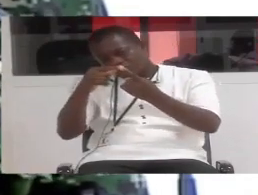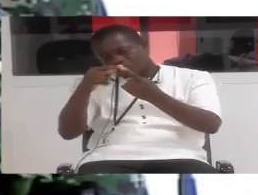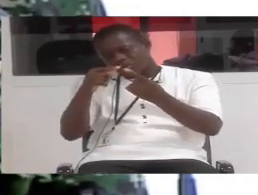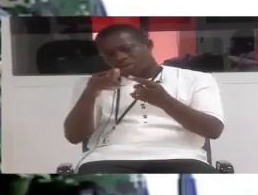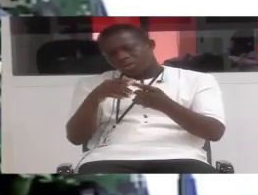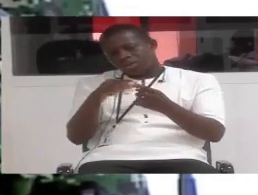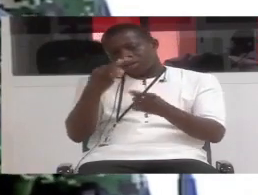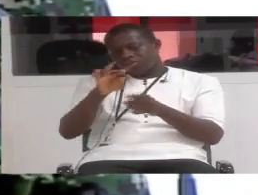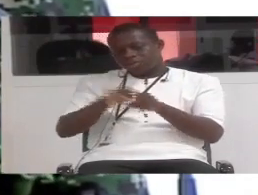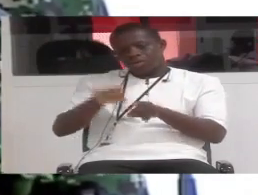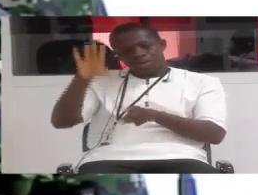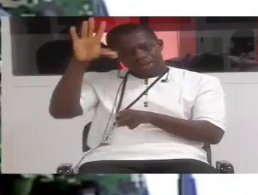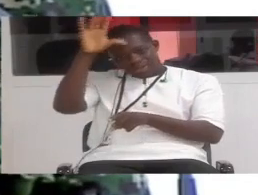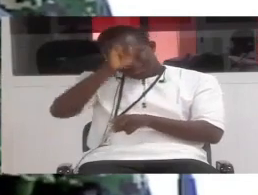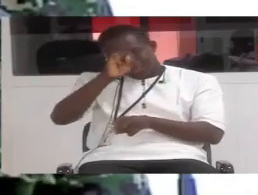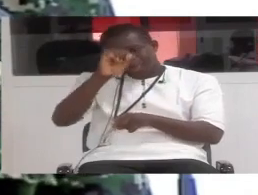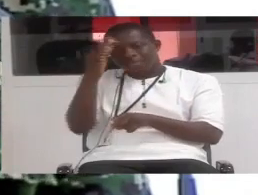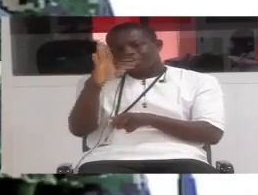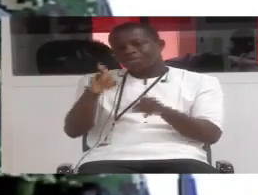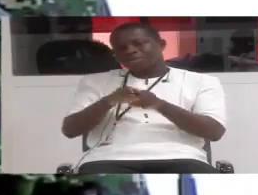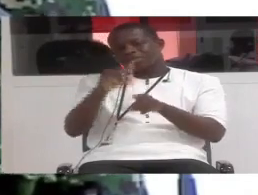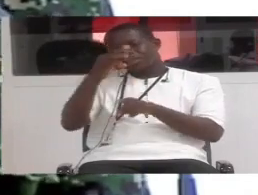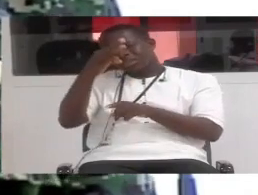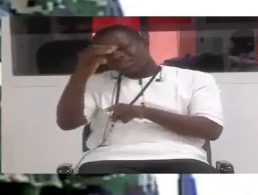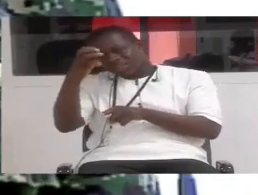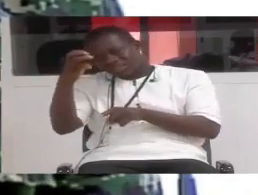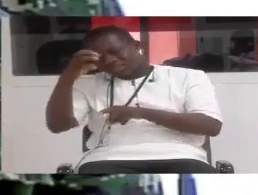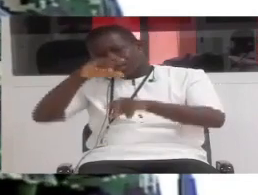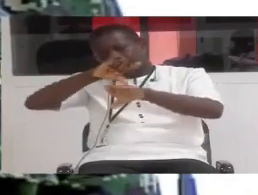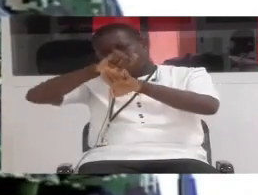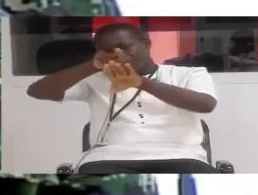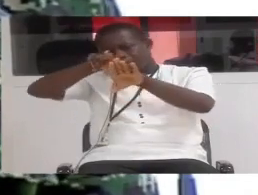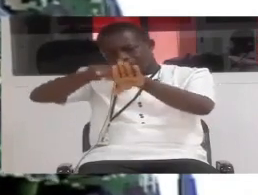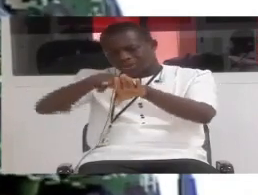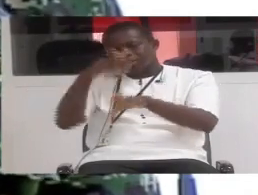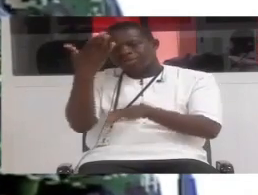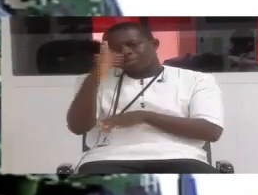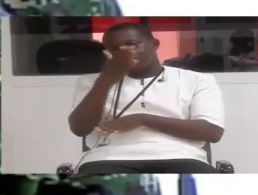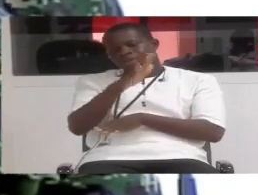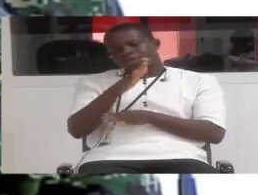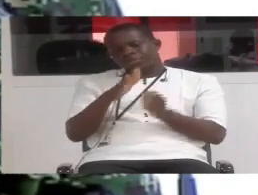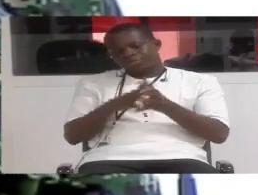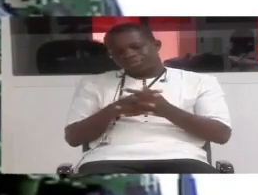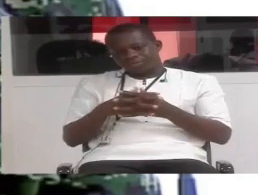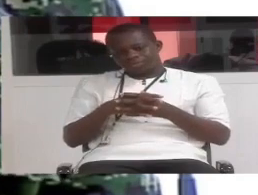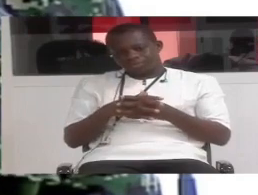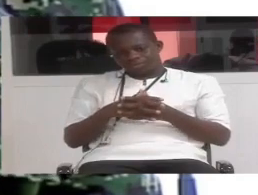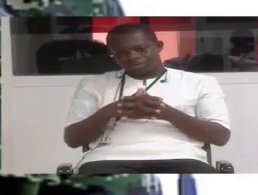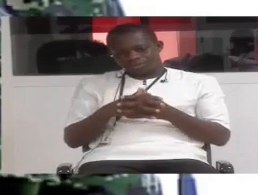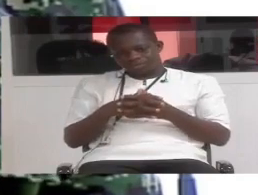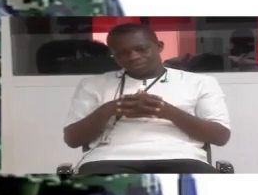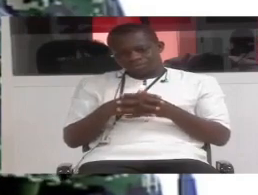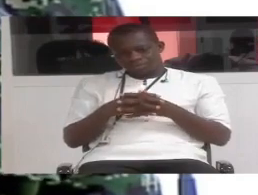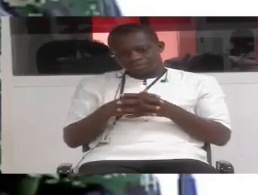si suma estimation dal fogna ay 30 minutes ay fanu wéri minute dal when they were taken in my own estimation it took about almost